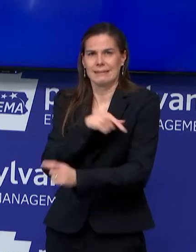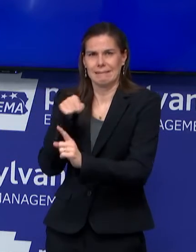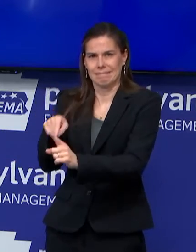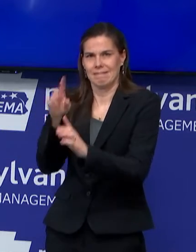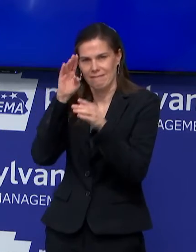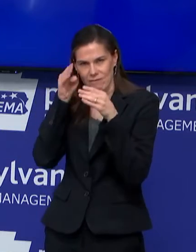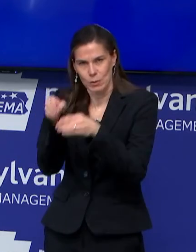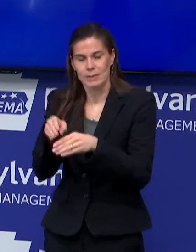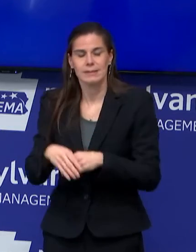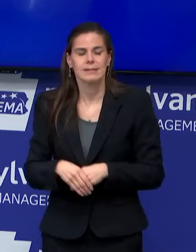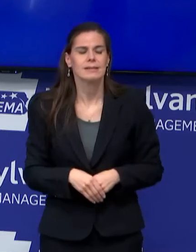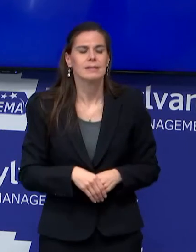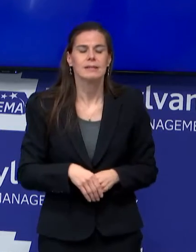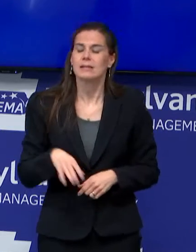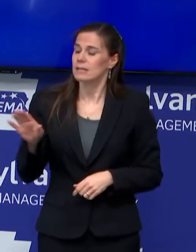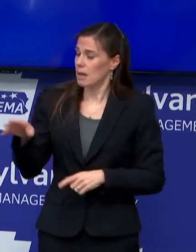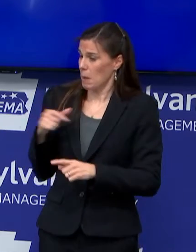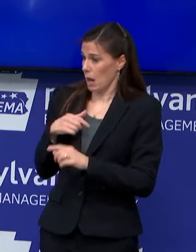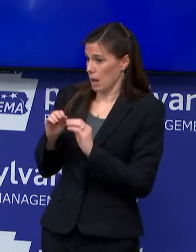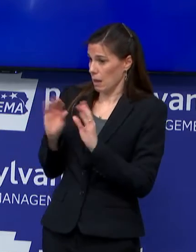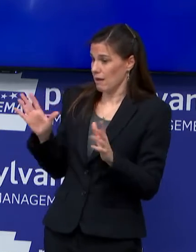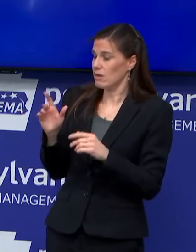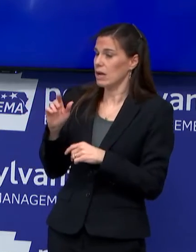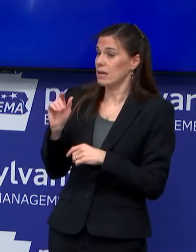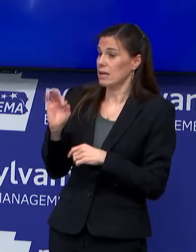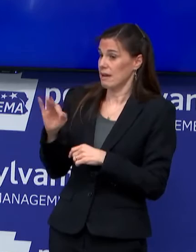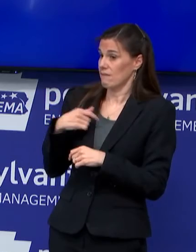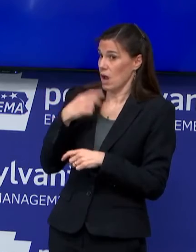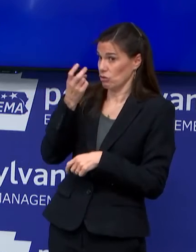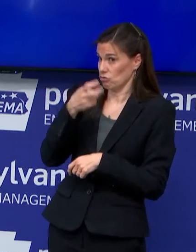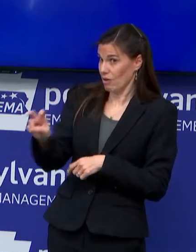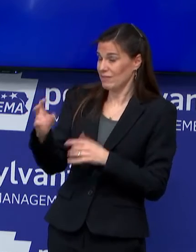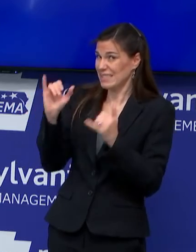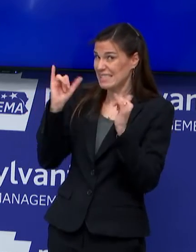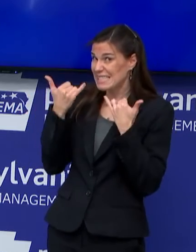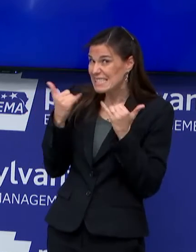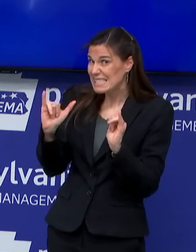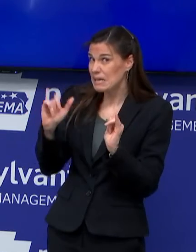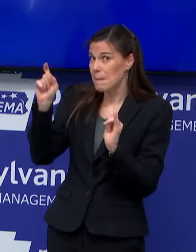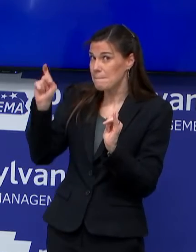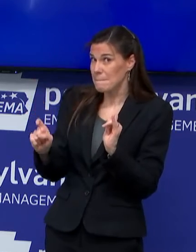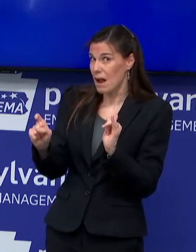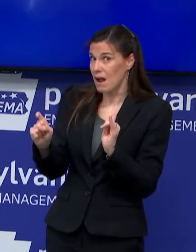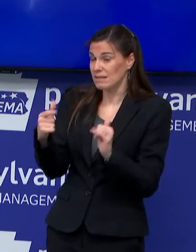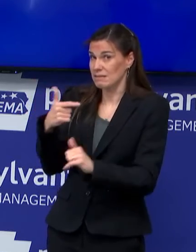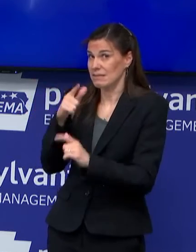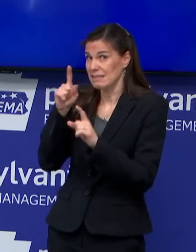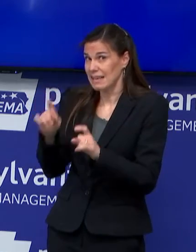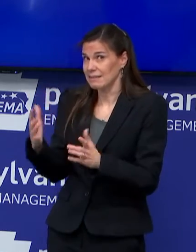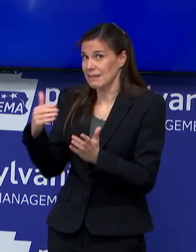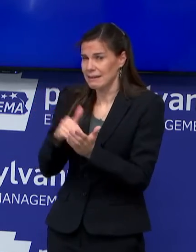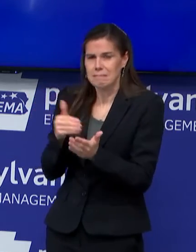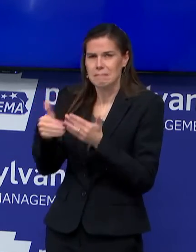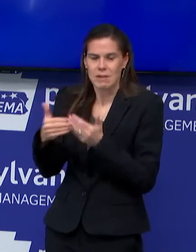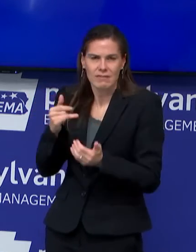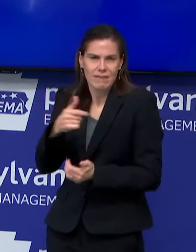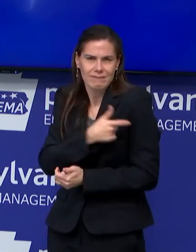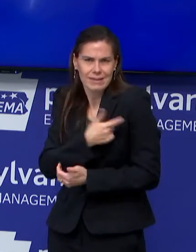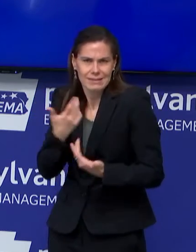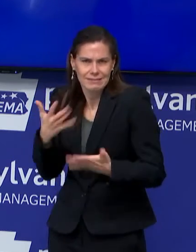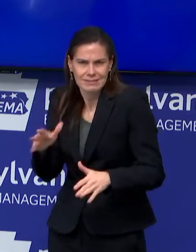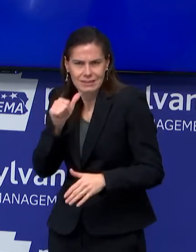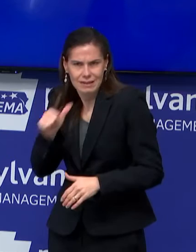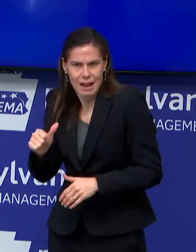But to clarify, at this point, if you travel, you do still have to get tested regardless if you've been vaccinated or not. Yes, that is correct. Thank